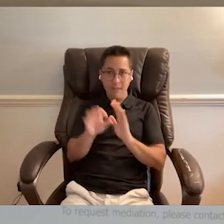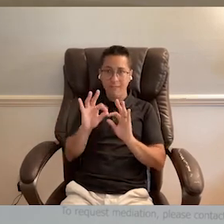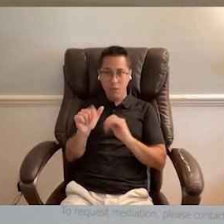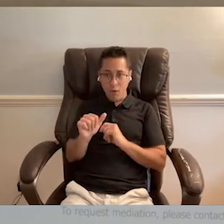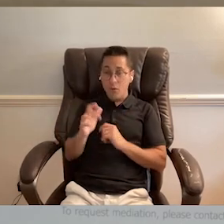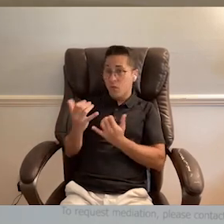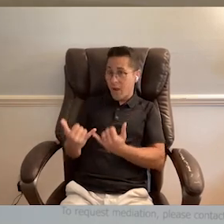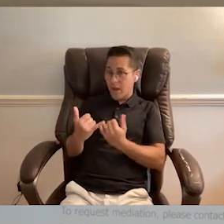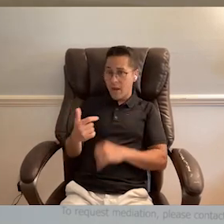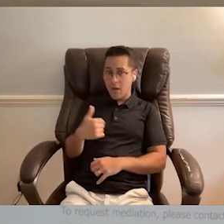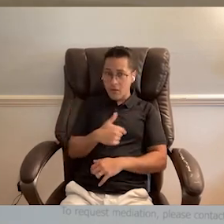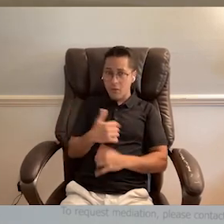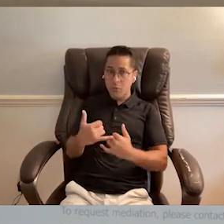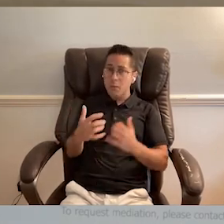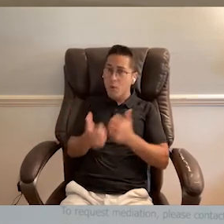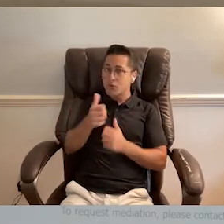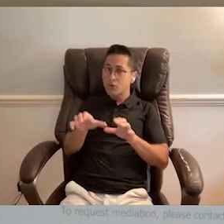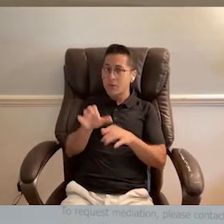doing IEP meetings virtually.